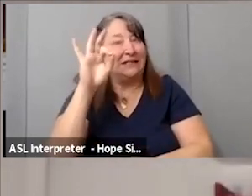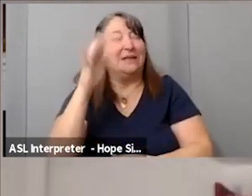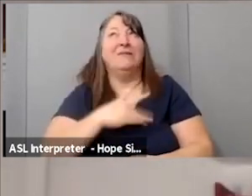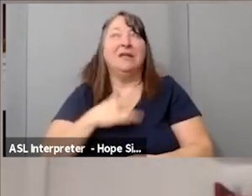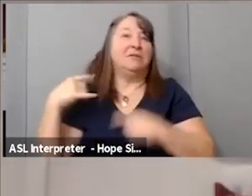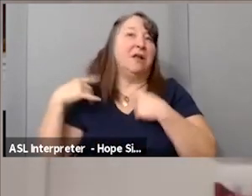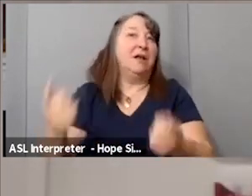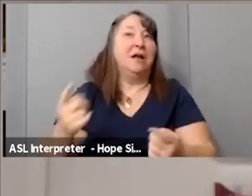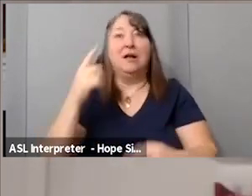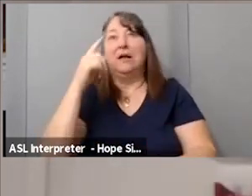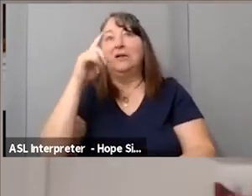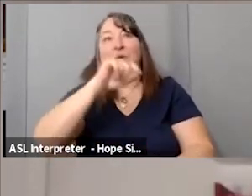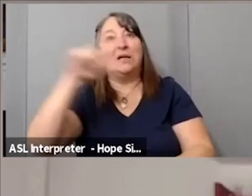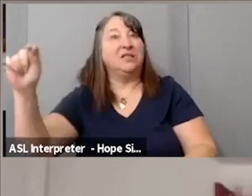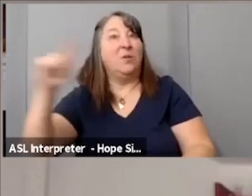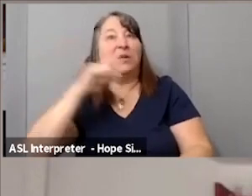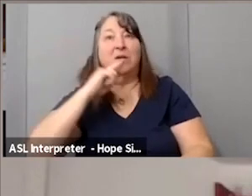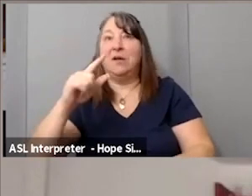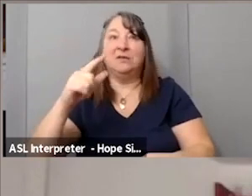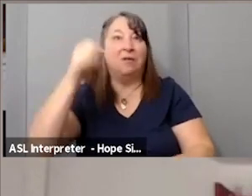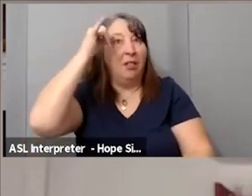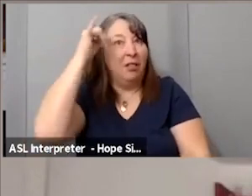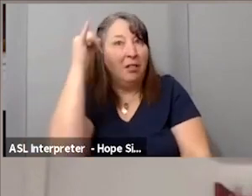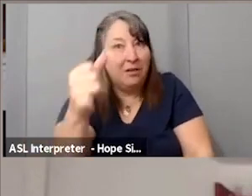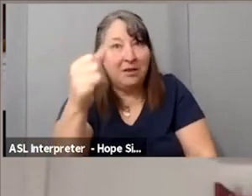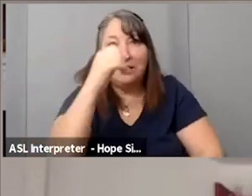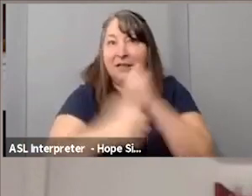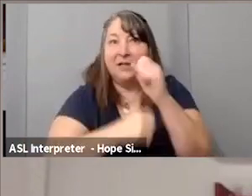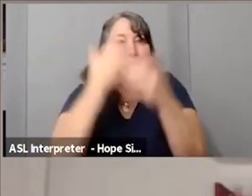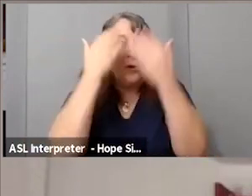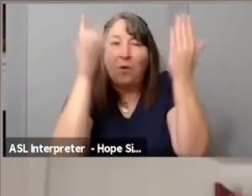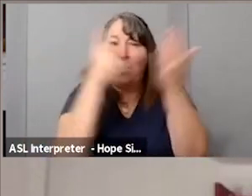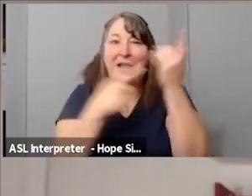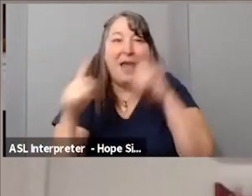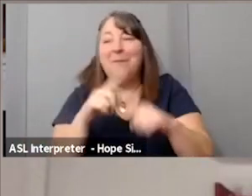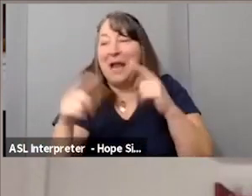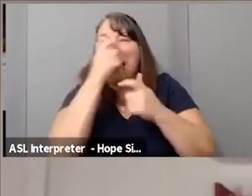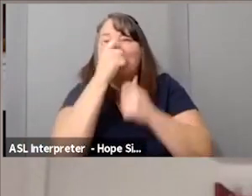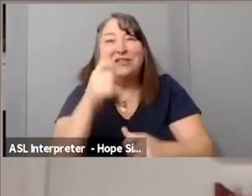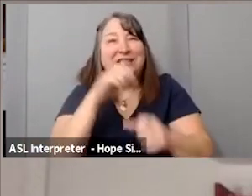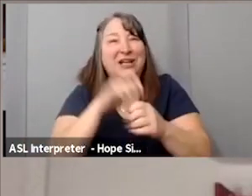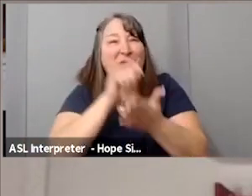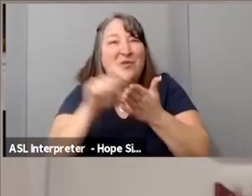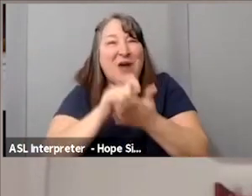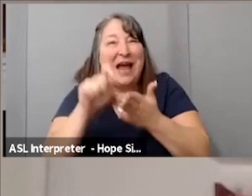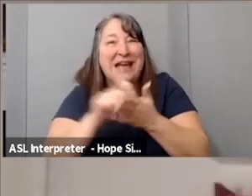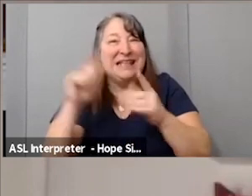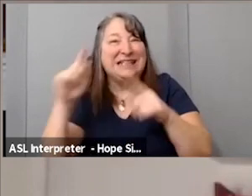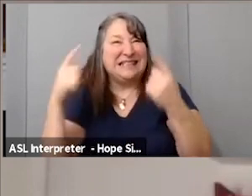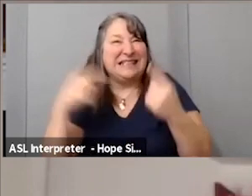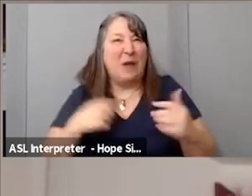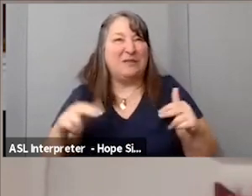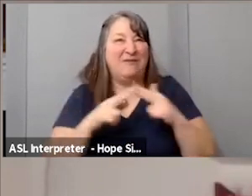been so long. I have no idea when anything ever happened. But I've been interested in writing since I was basically super young, because I'd read